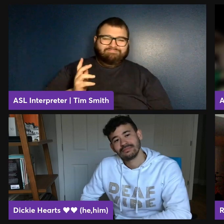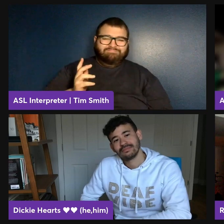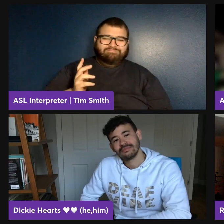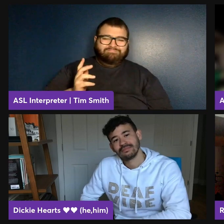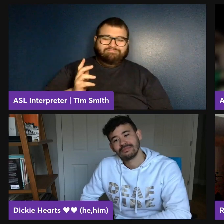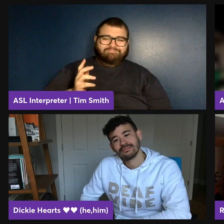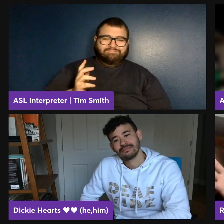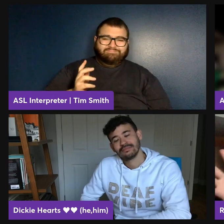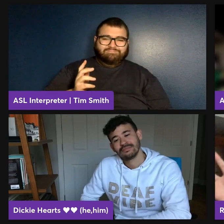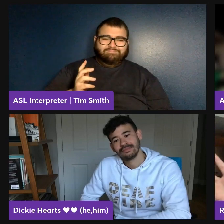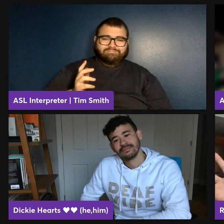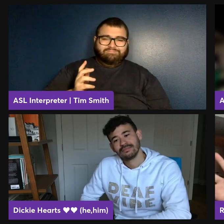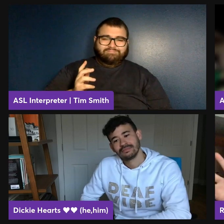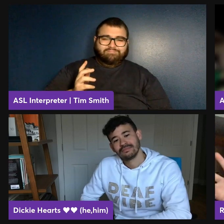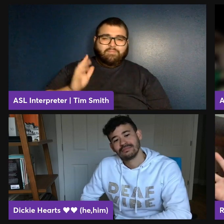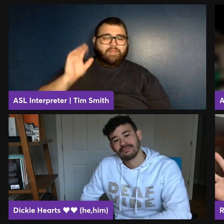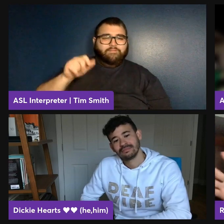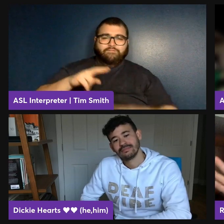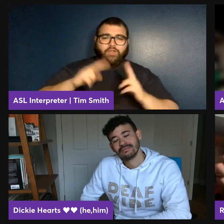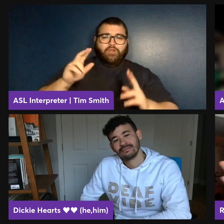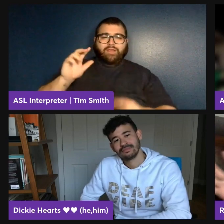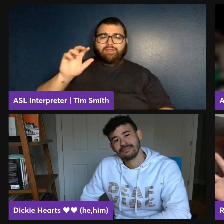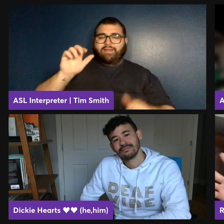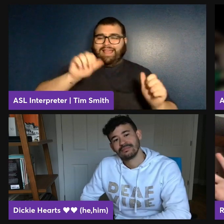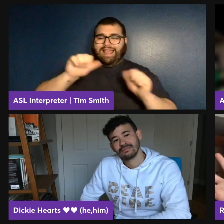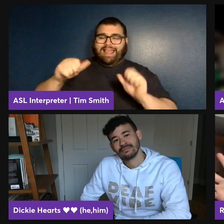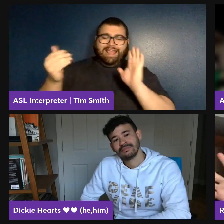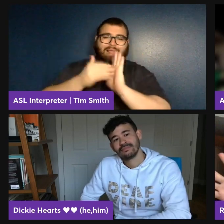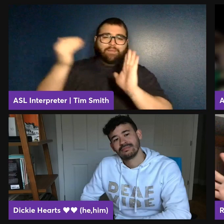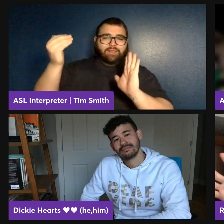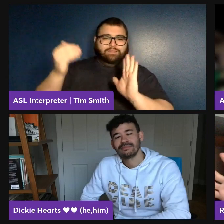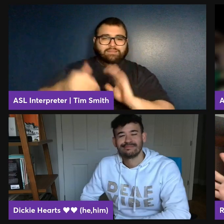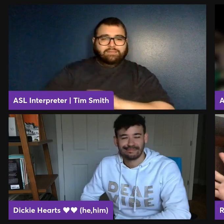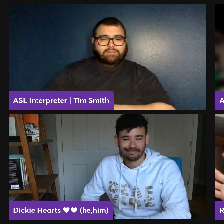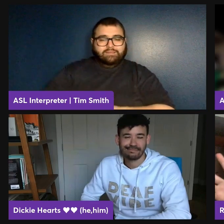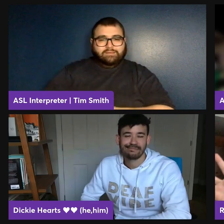is incredibly ableist, just absolutely